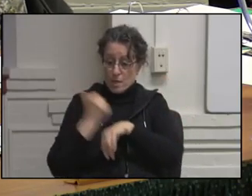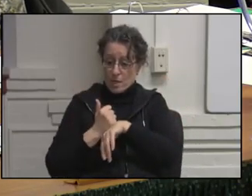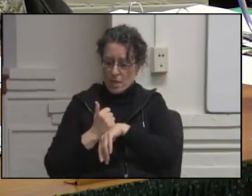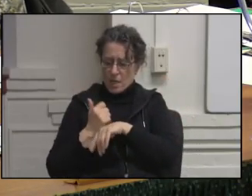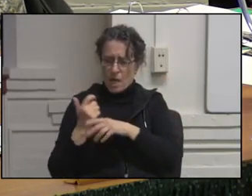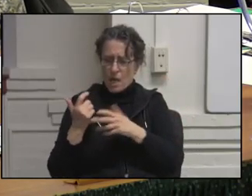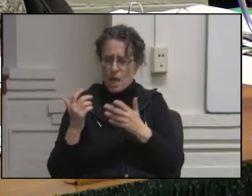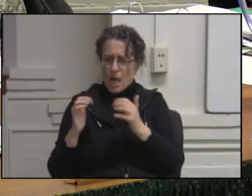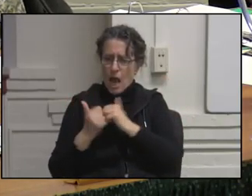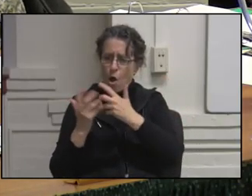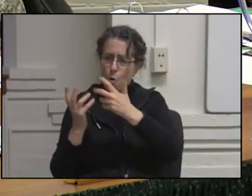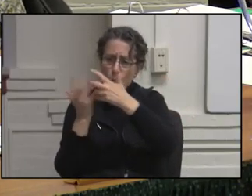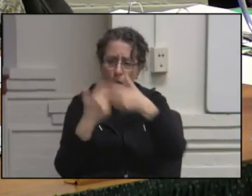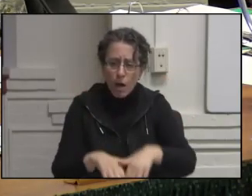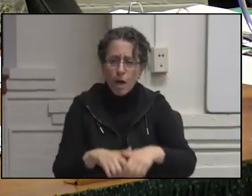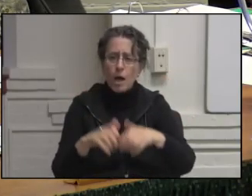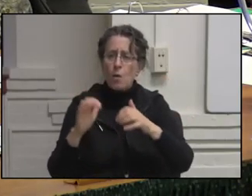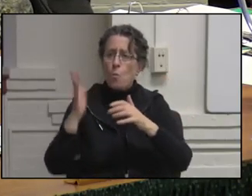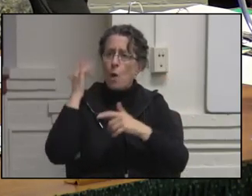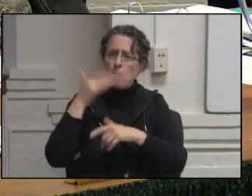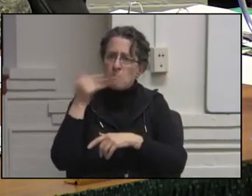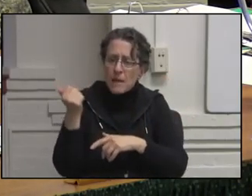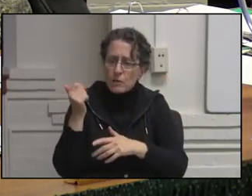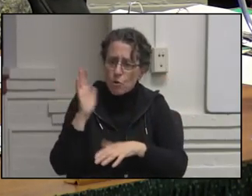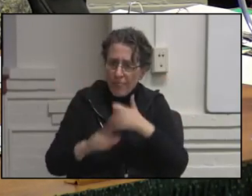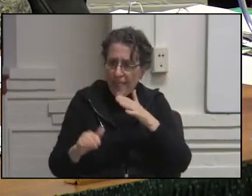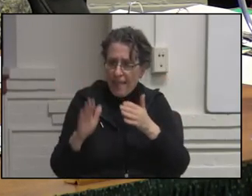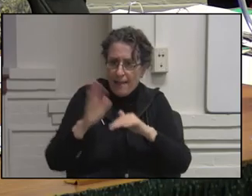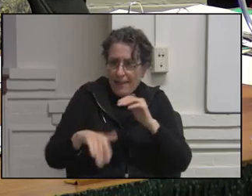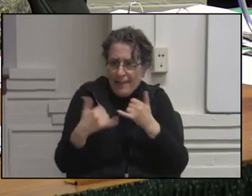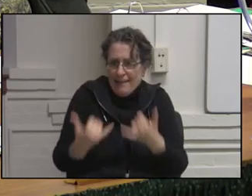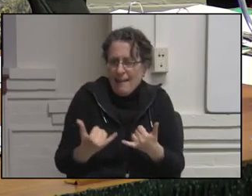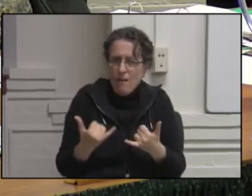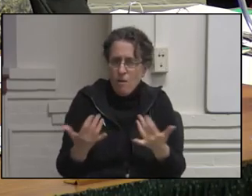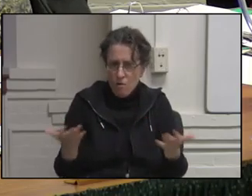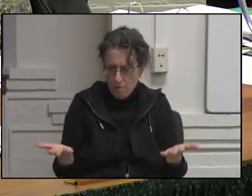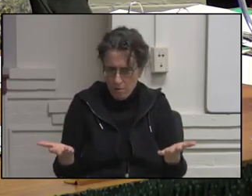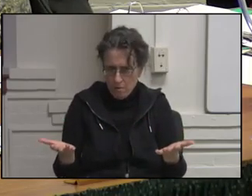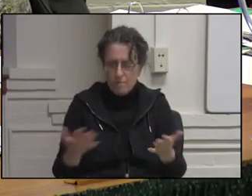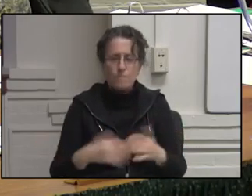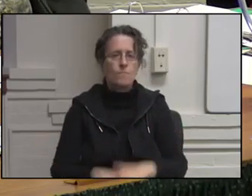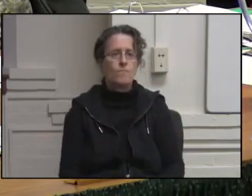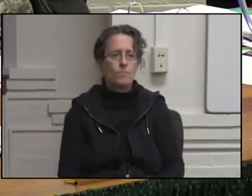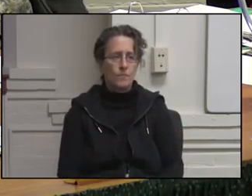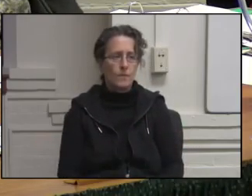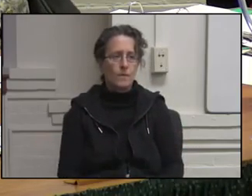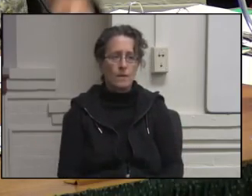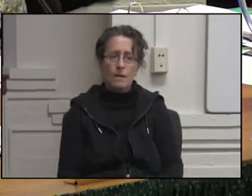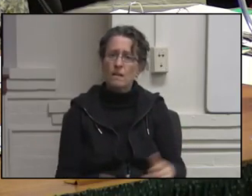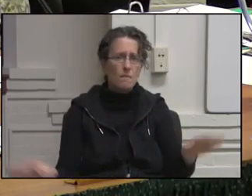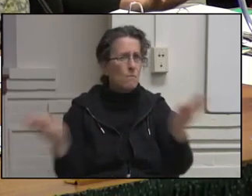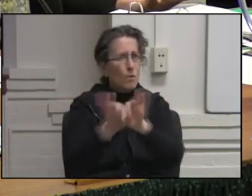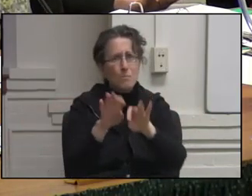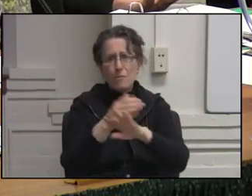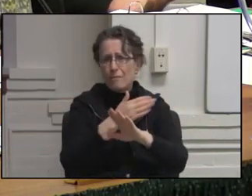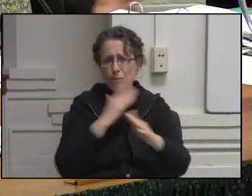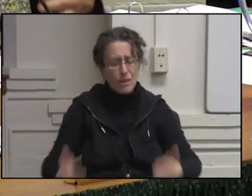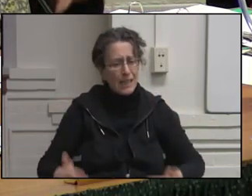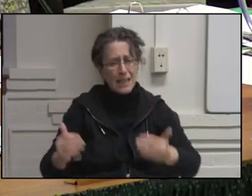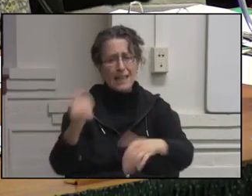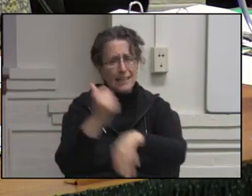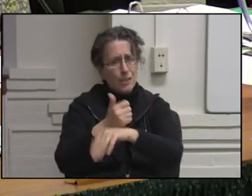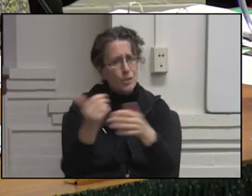understand what we're talking about before we barrel forward with suggesting a new position, because frankly we just, you